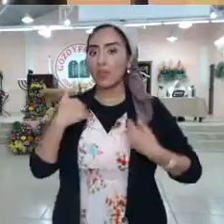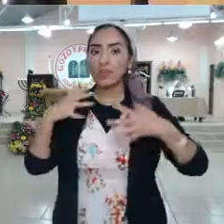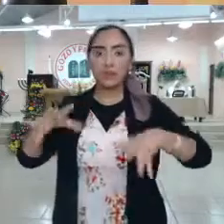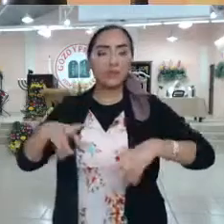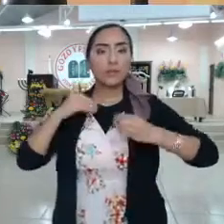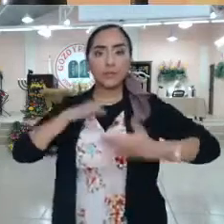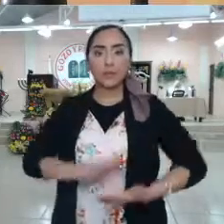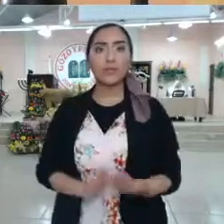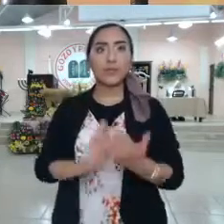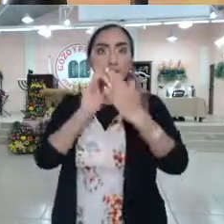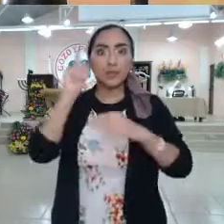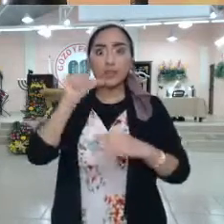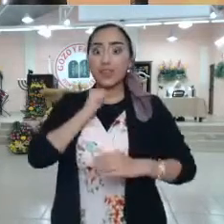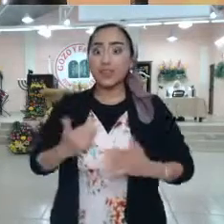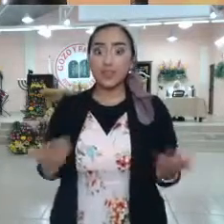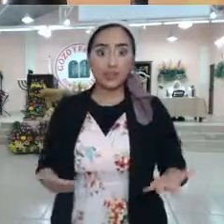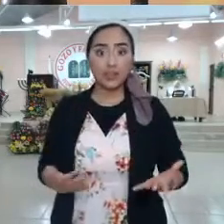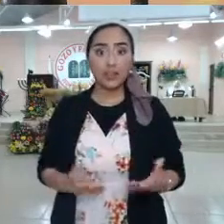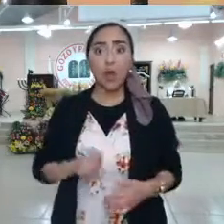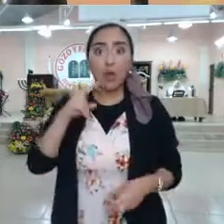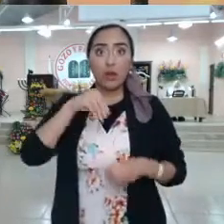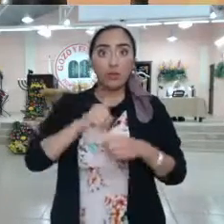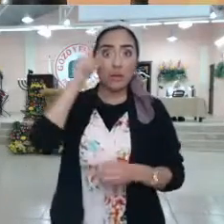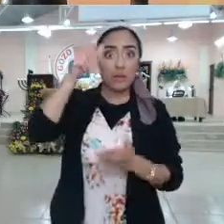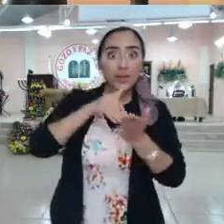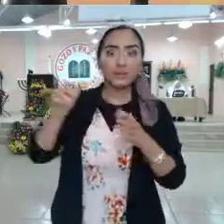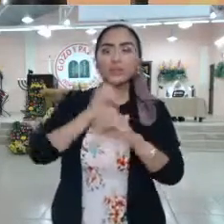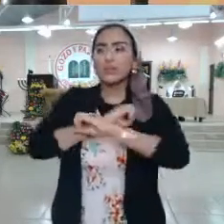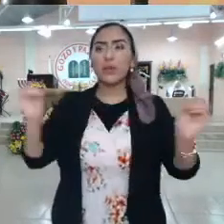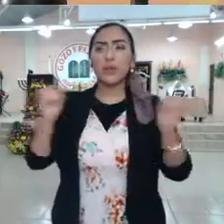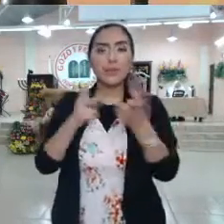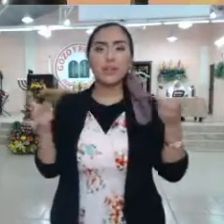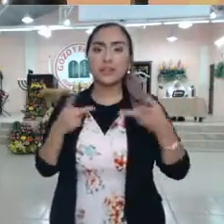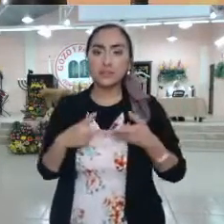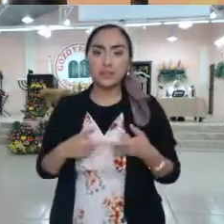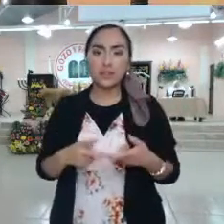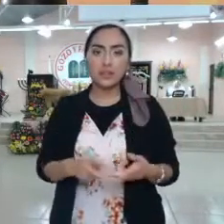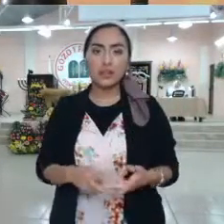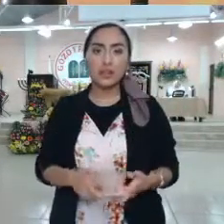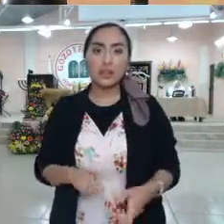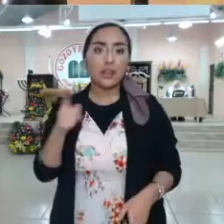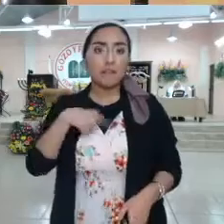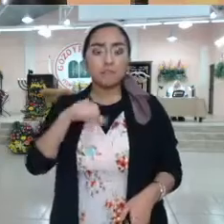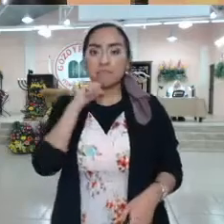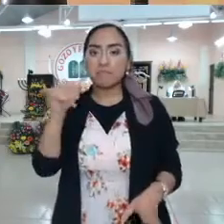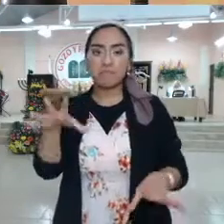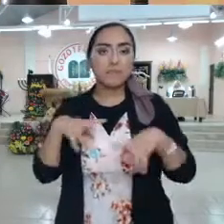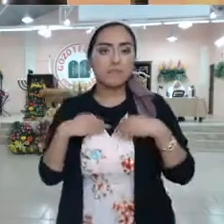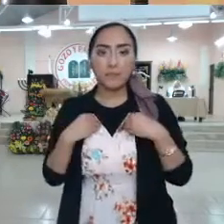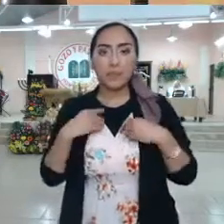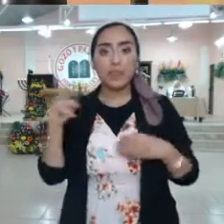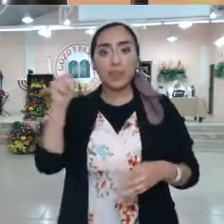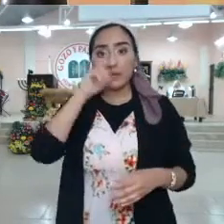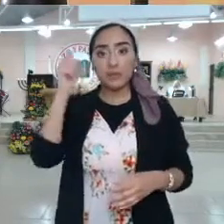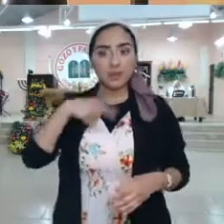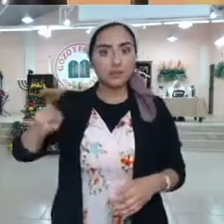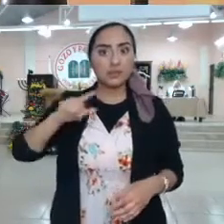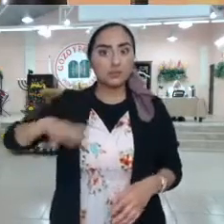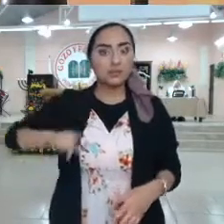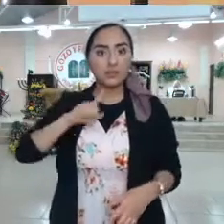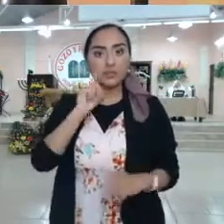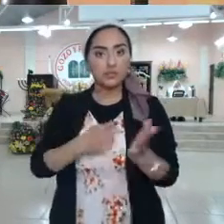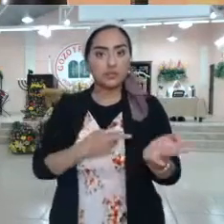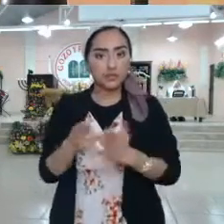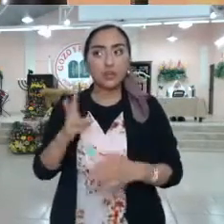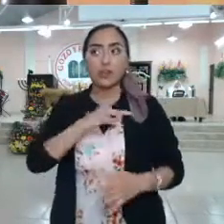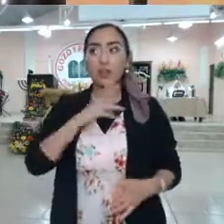are not going to be accepted in His presence, neither here or in the millennium and in anywhere. They are not going to be accepted because they are